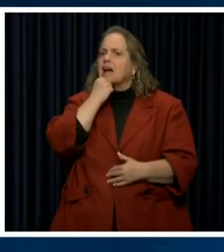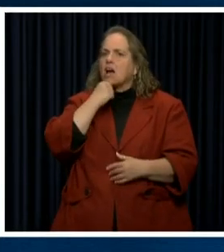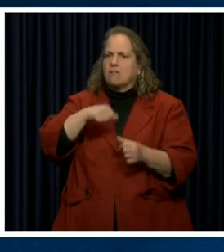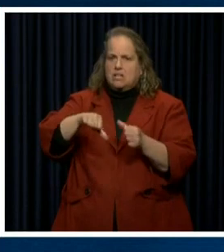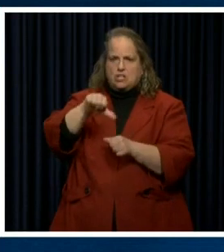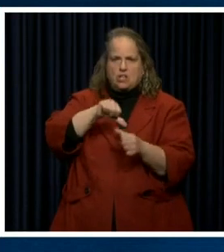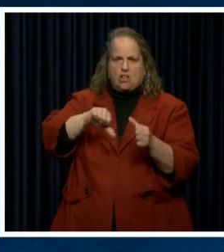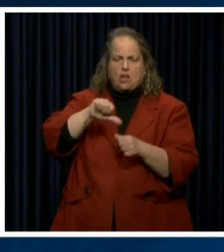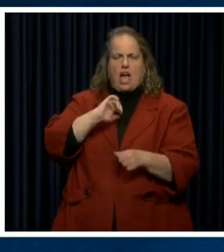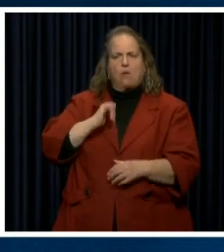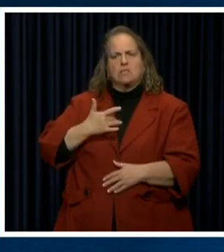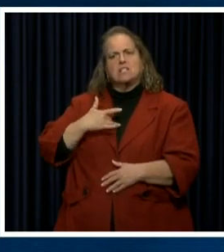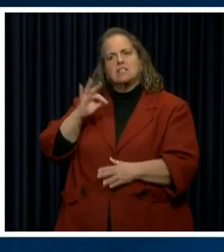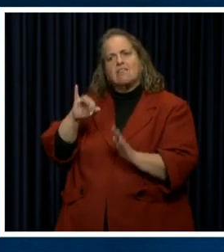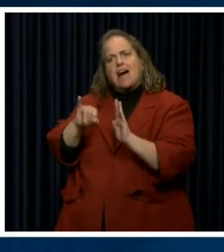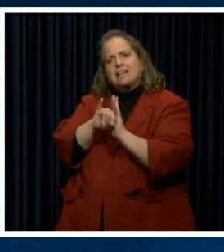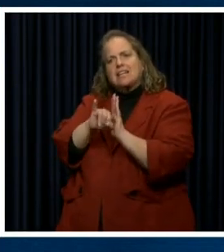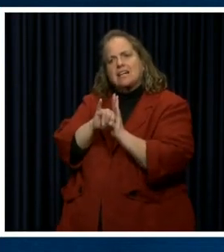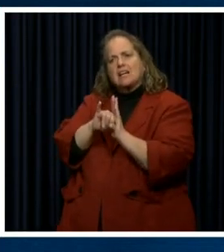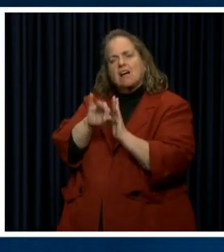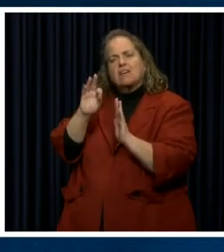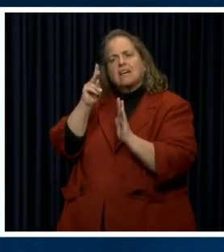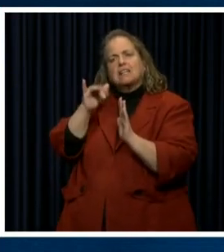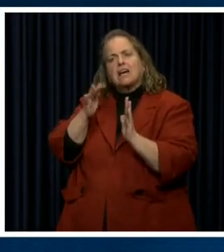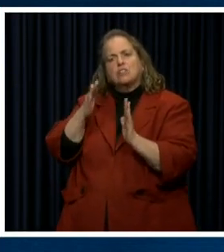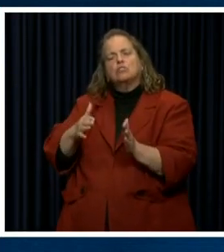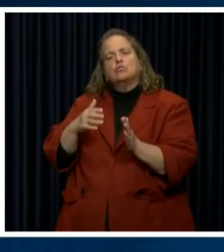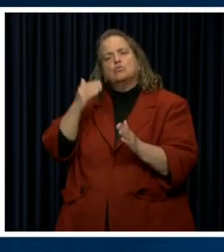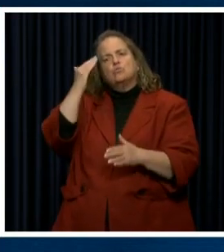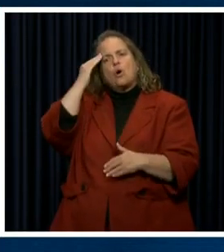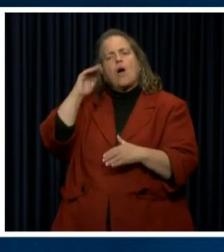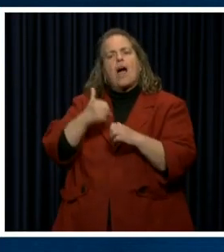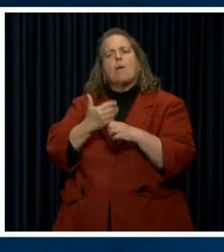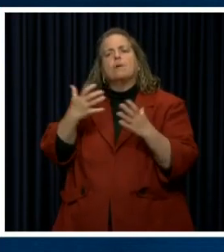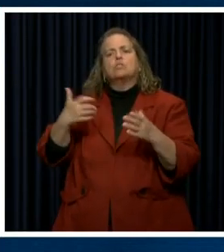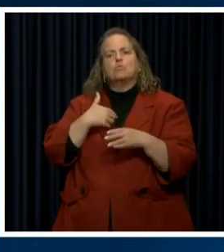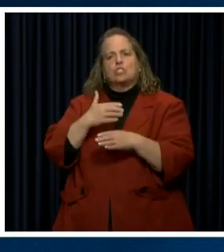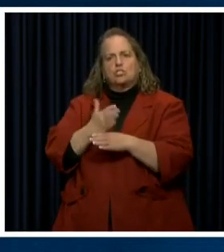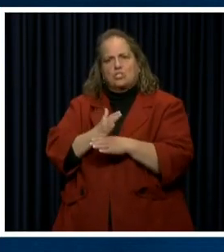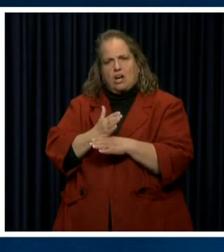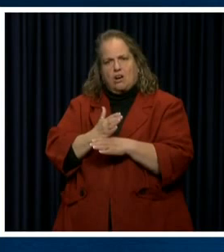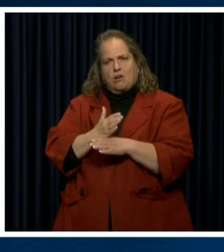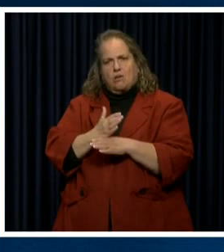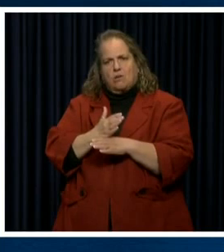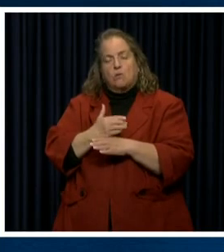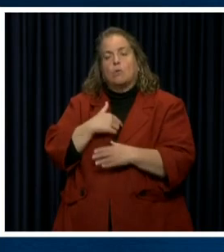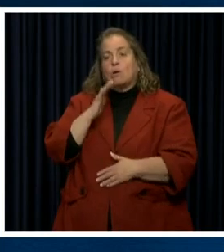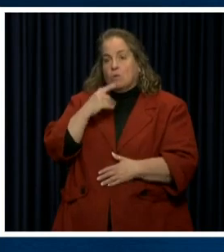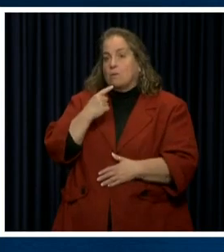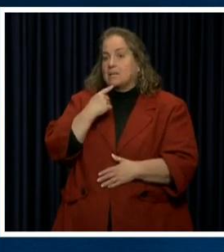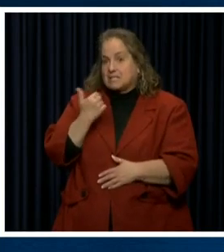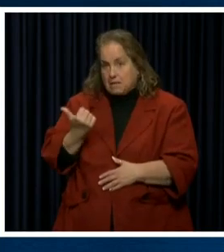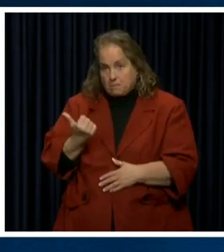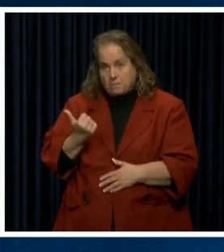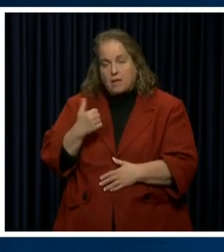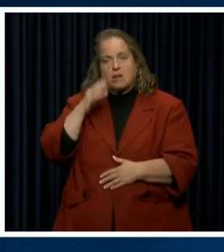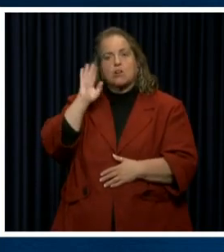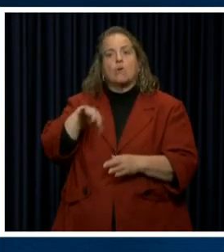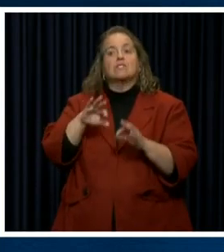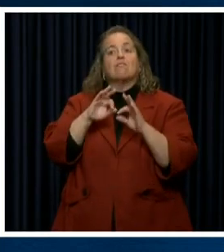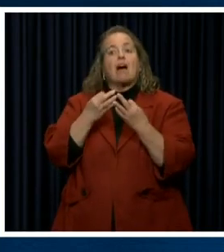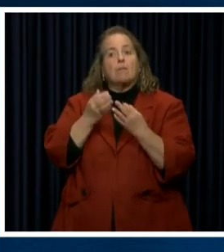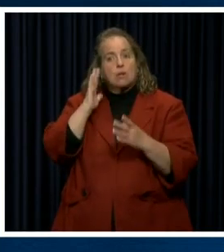our sense of identity as Kentuckians, knowing we share so much in common. So we will miss him. I know his family will miss